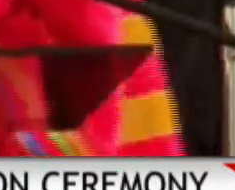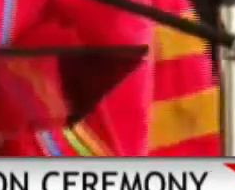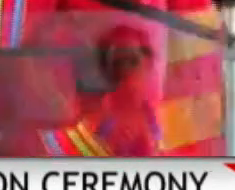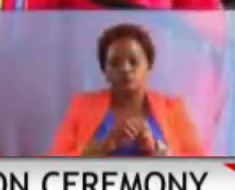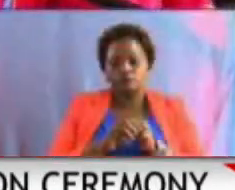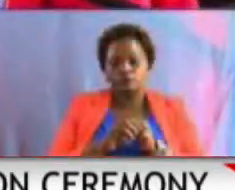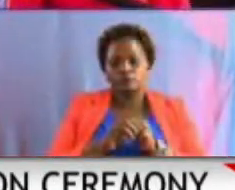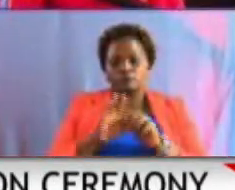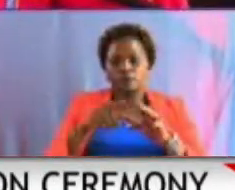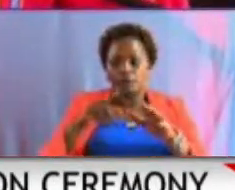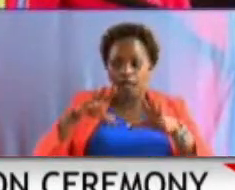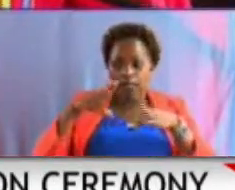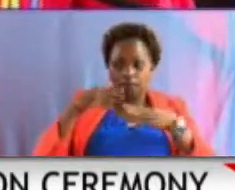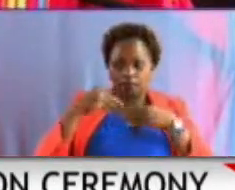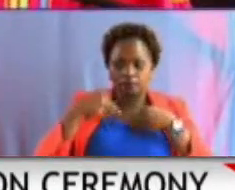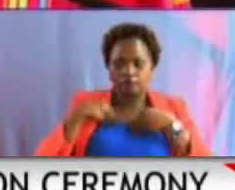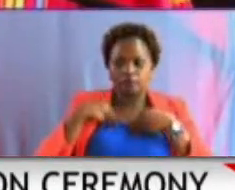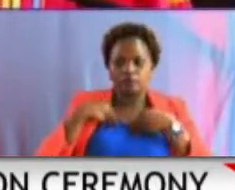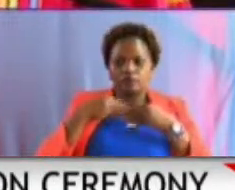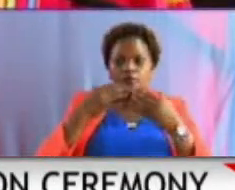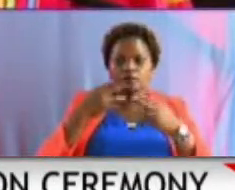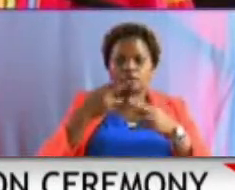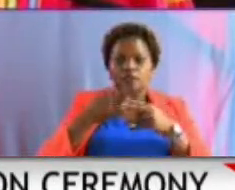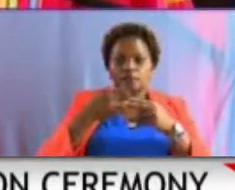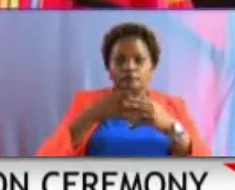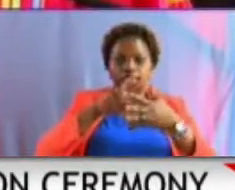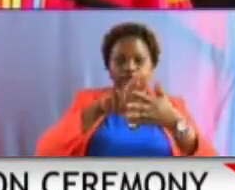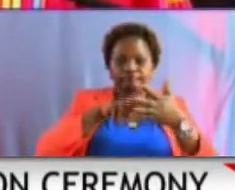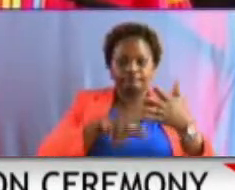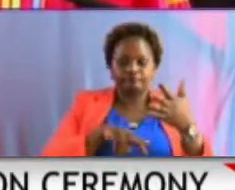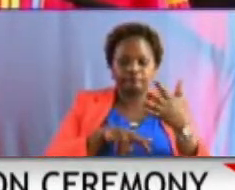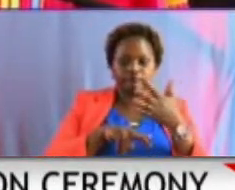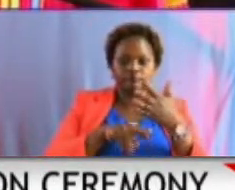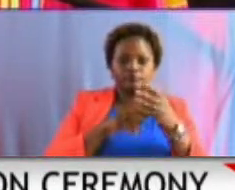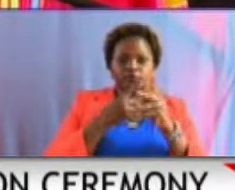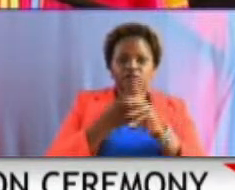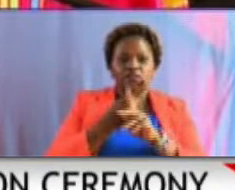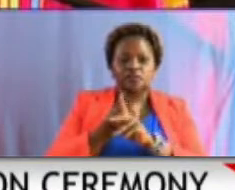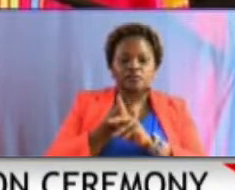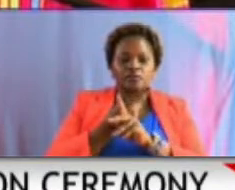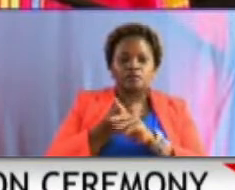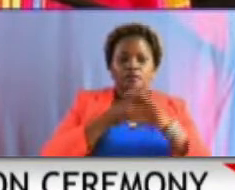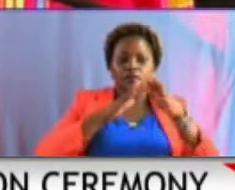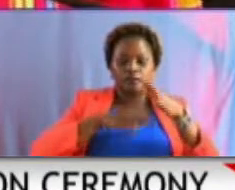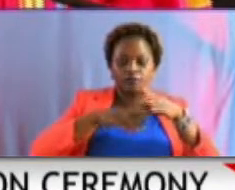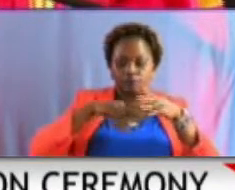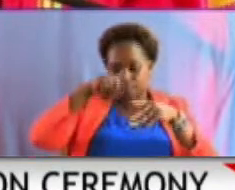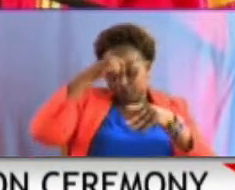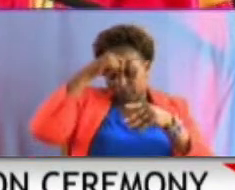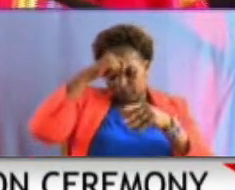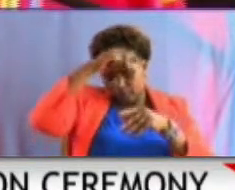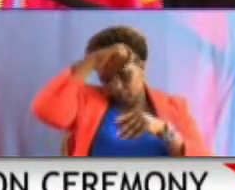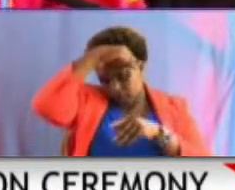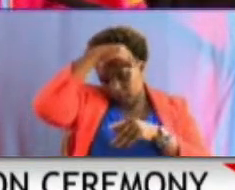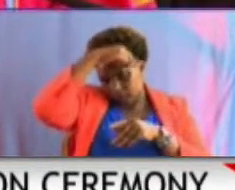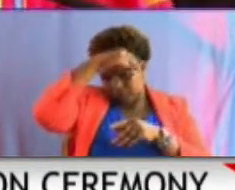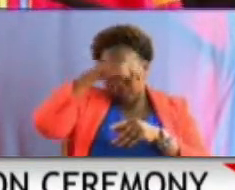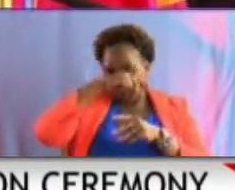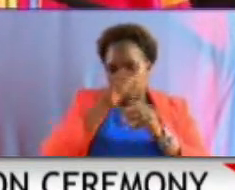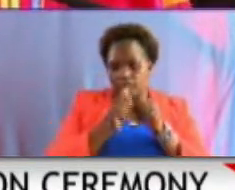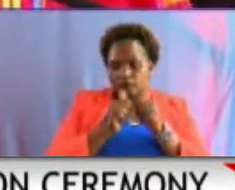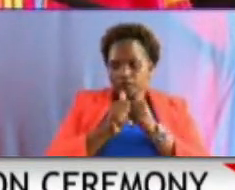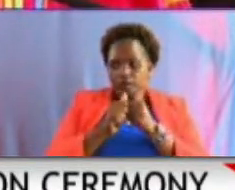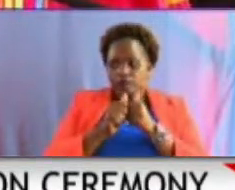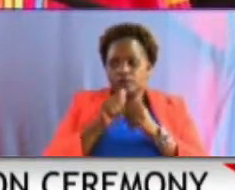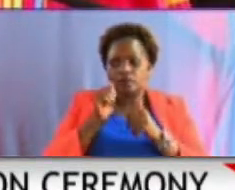I admit the persons named to the respective undergraduate degrees for which they